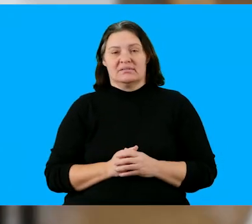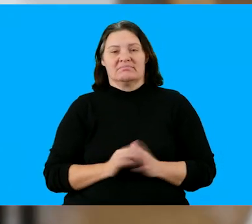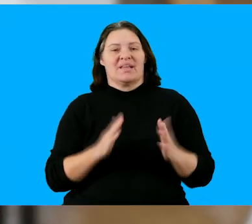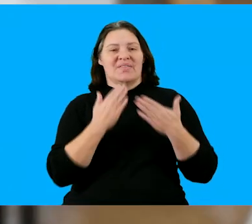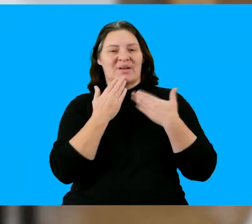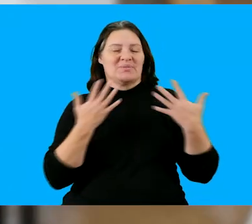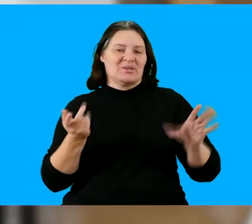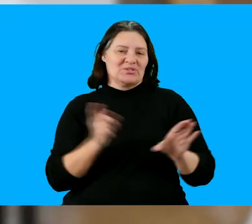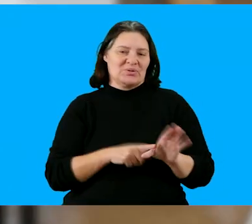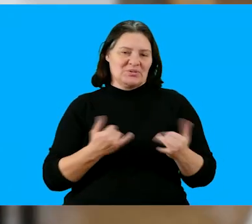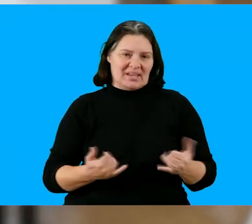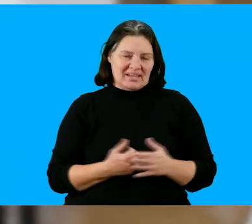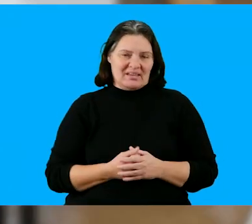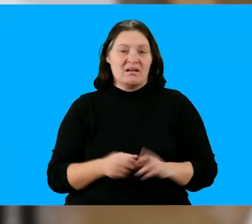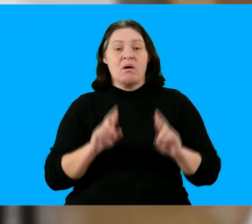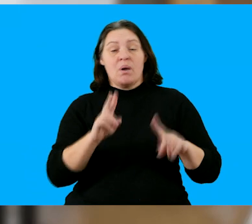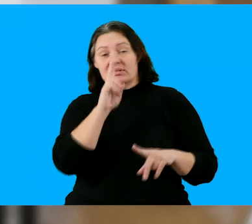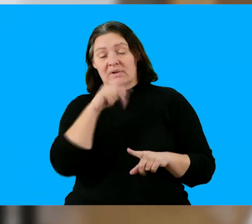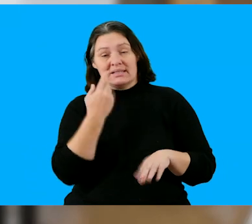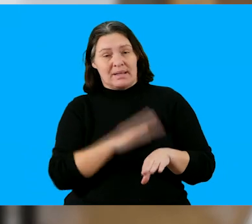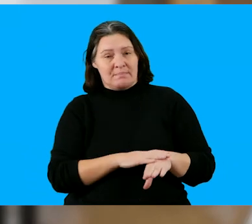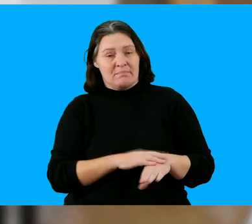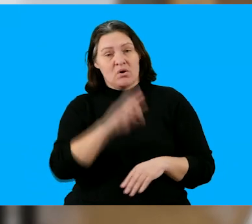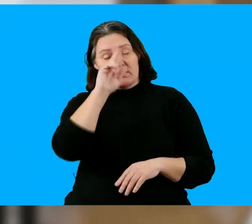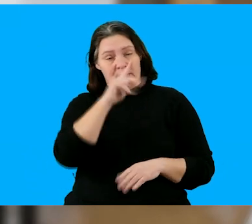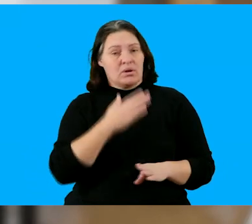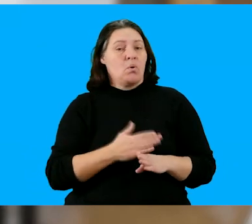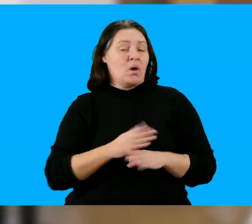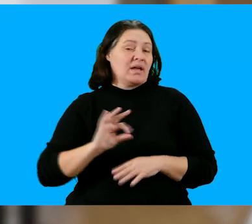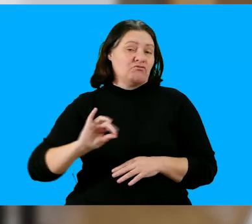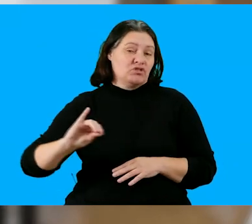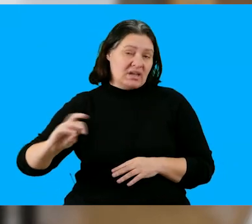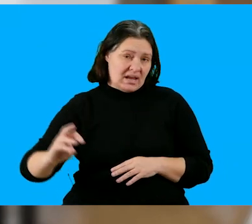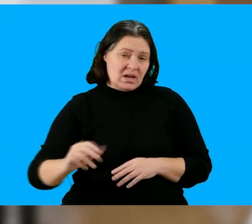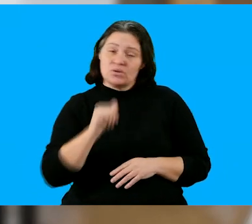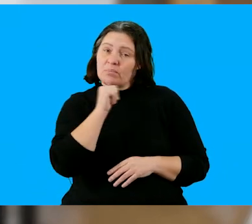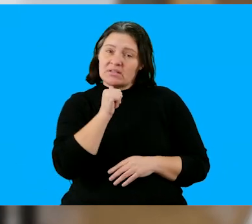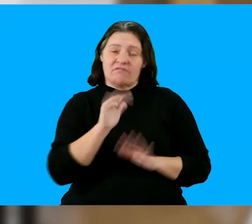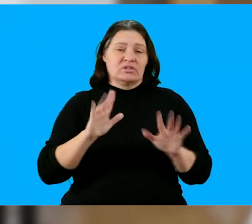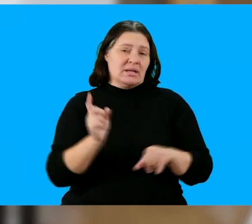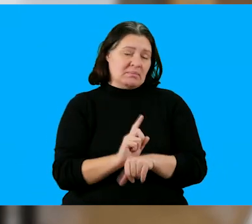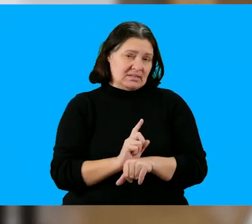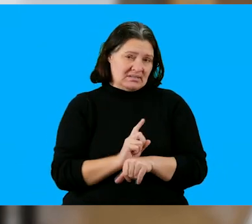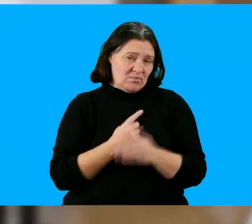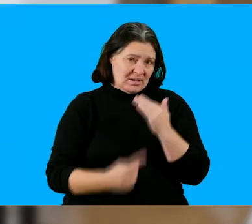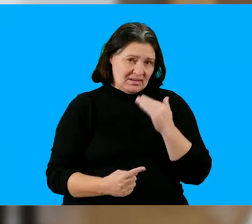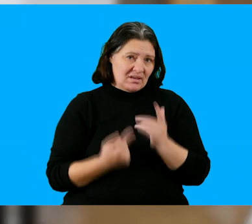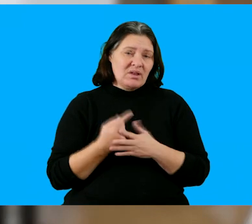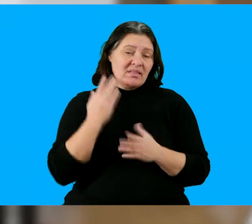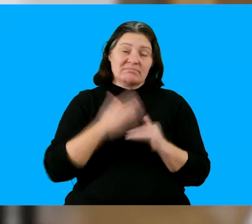Guys, thank you so much for joining us today. Hope to see you next time. Please remember to work every day, even if it's for only 10 minutes.